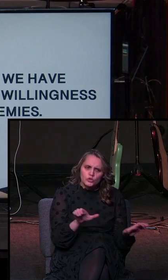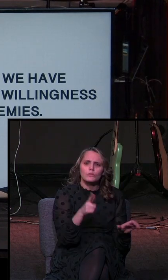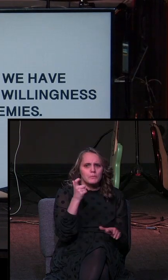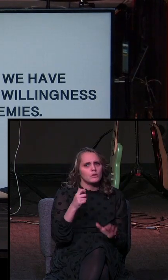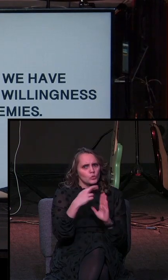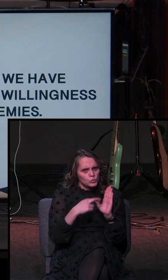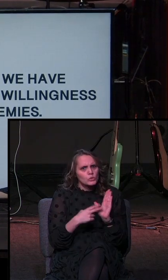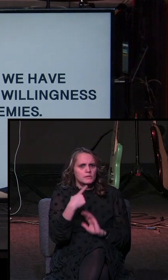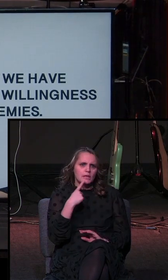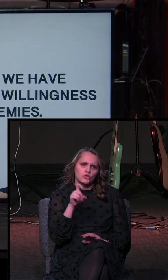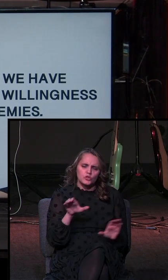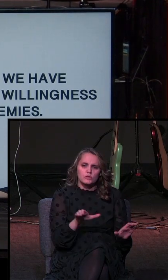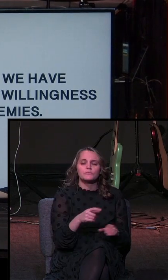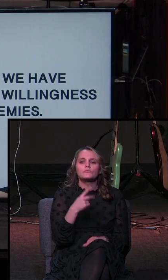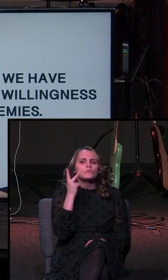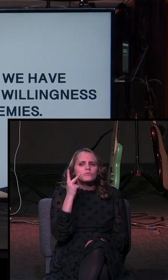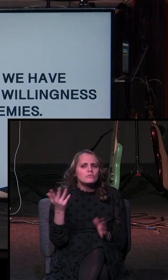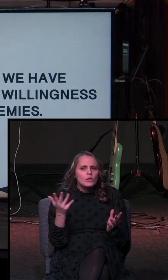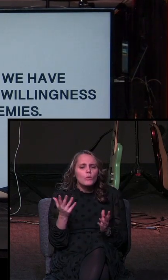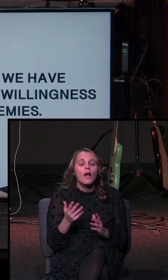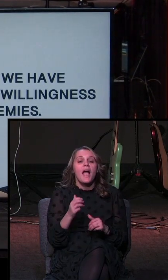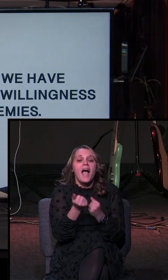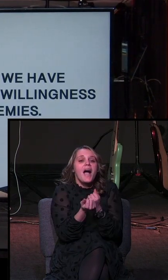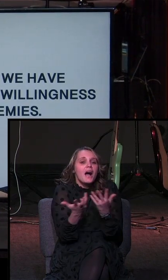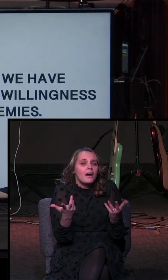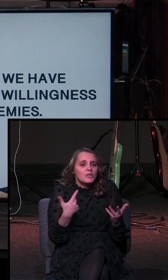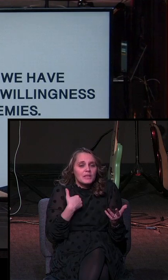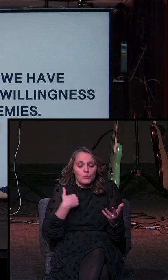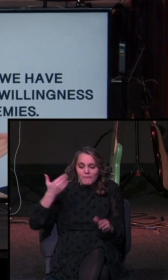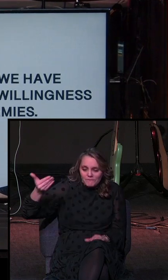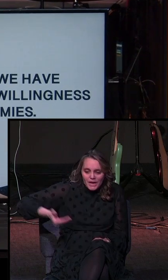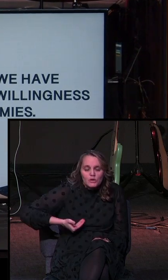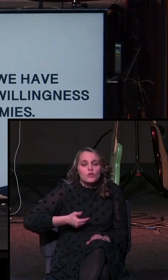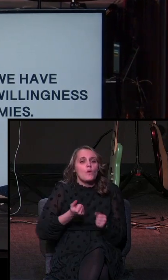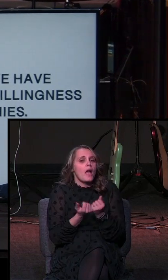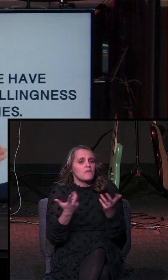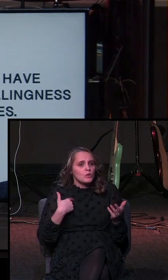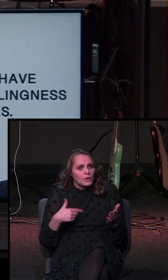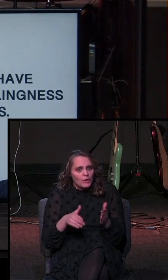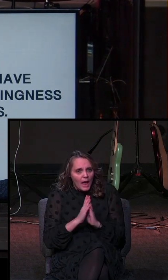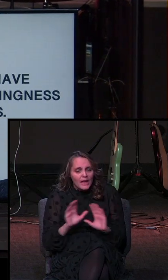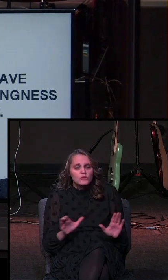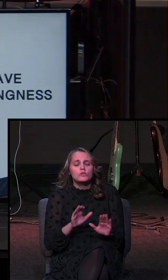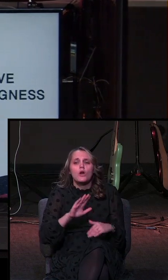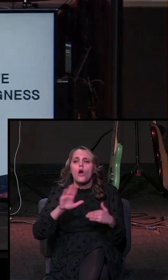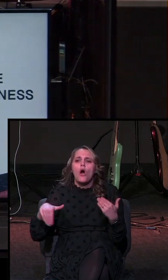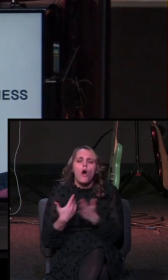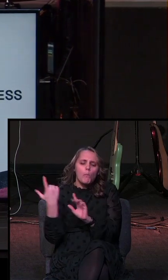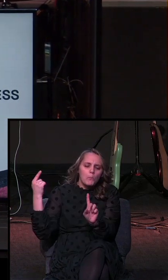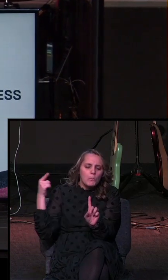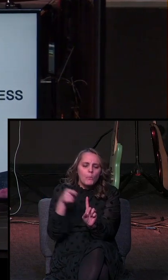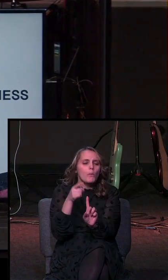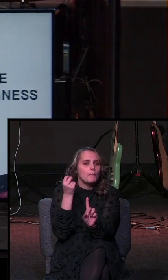to do. What you see is everything that we're invited to, everything we're asked to do all throughout the New Testament, all points back to Jesus. It all points back to the gospel